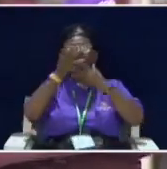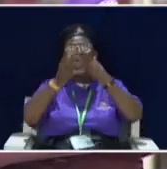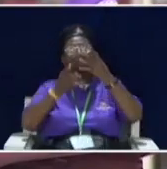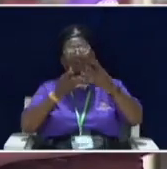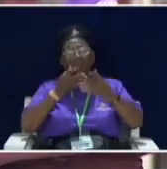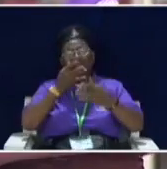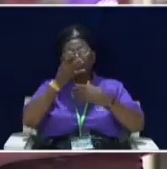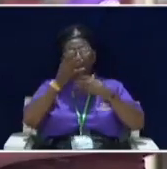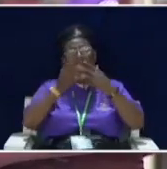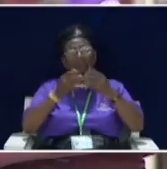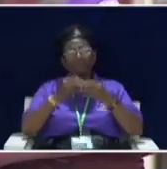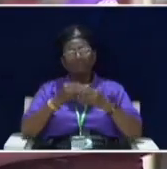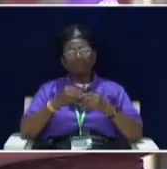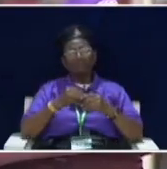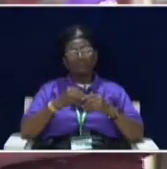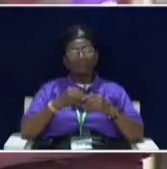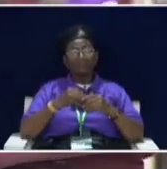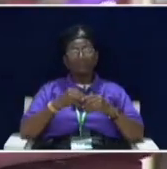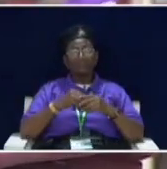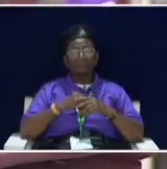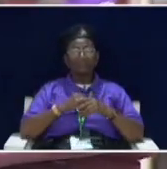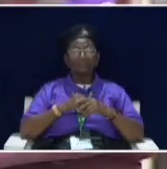their cry.